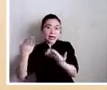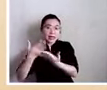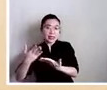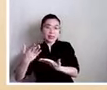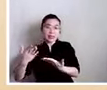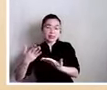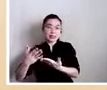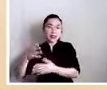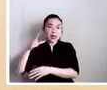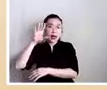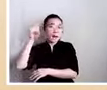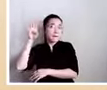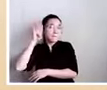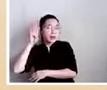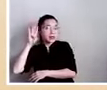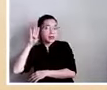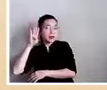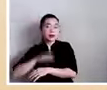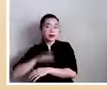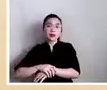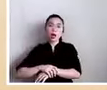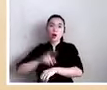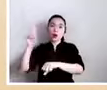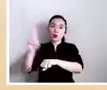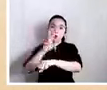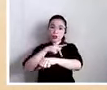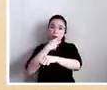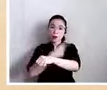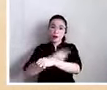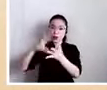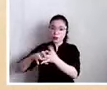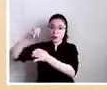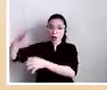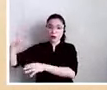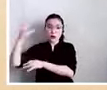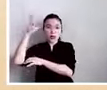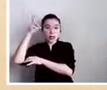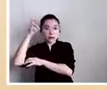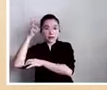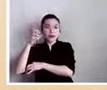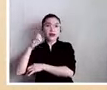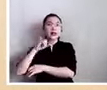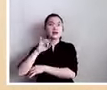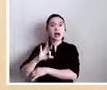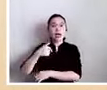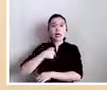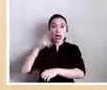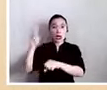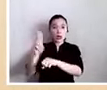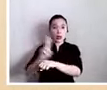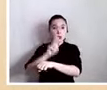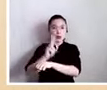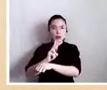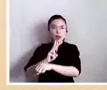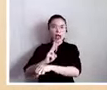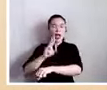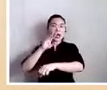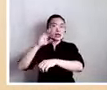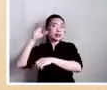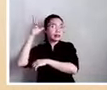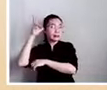out demons. If I then drive out demons by Beelzebul, by whom do your own